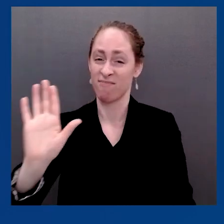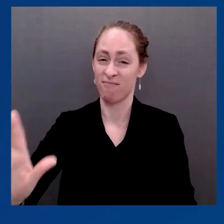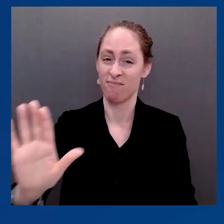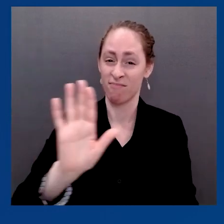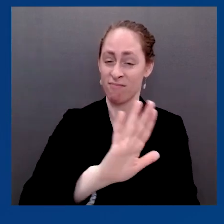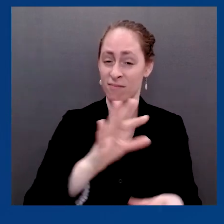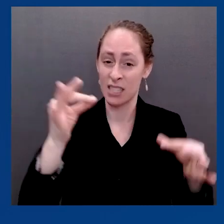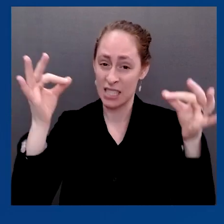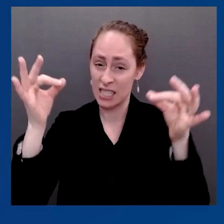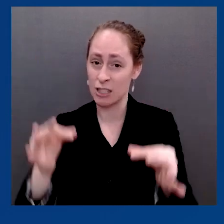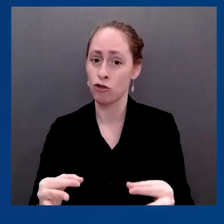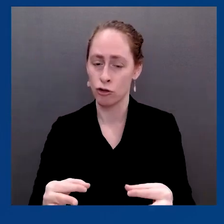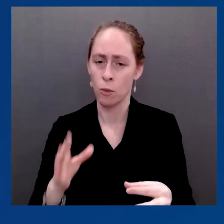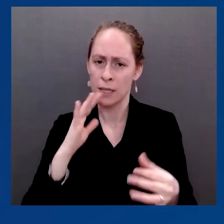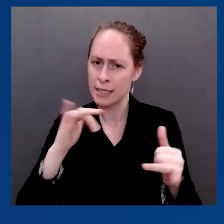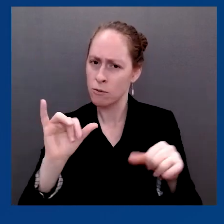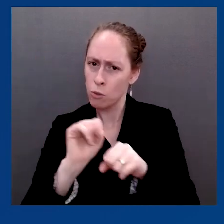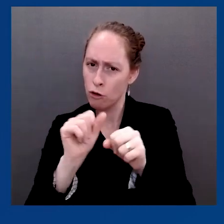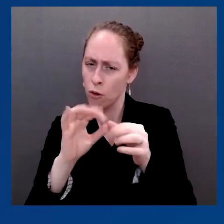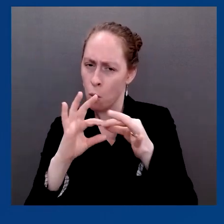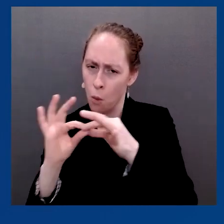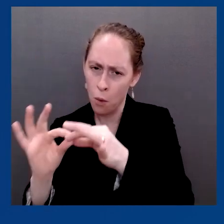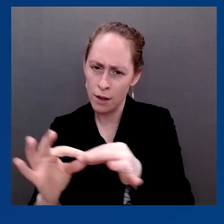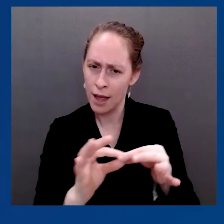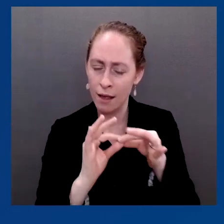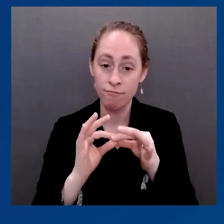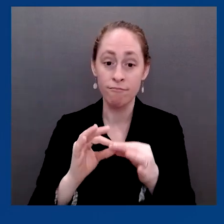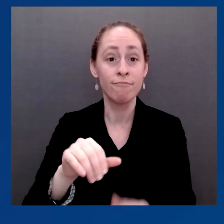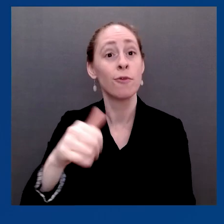Let's go to Sabrina Siddiqui at the Wall Street Journal.